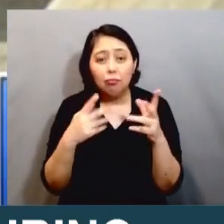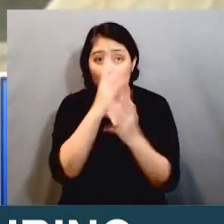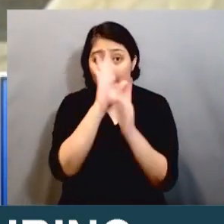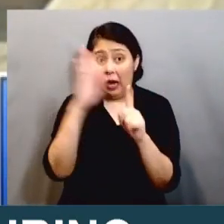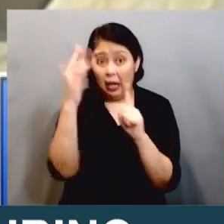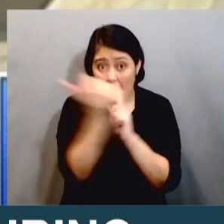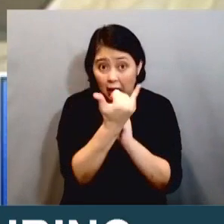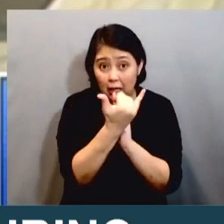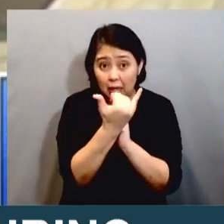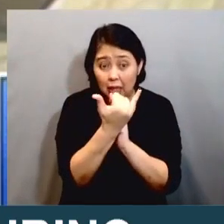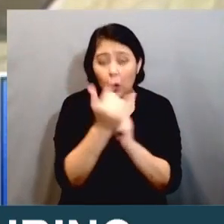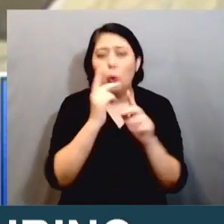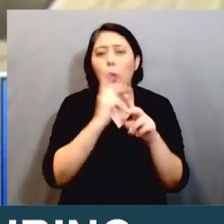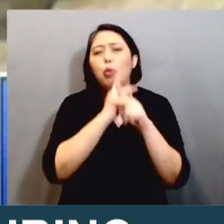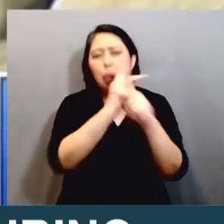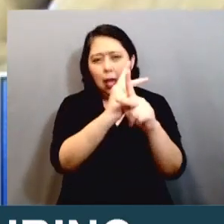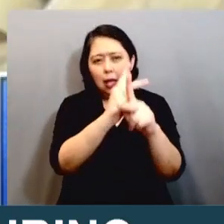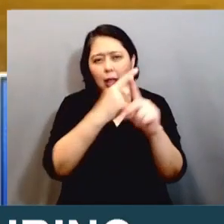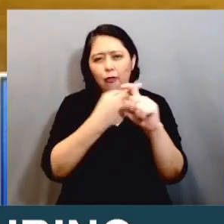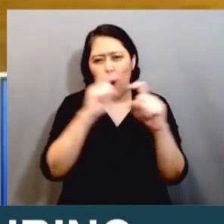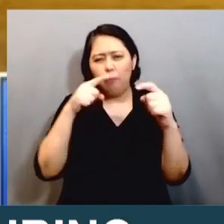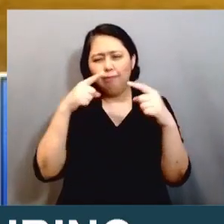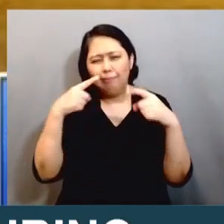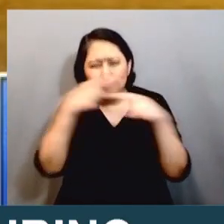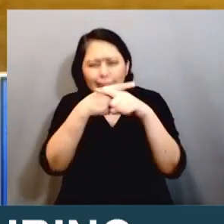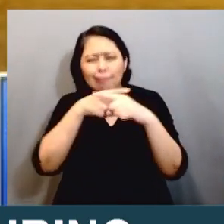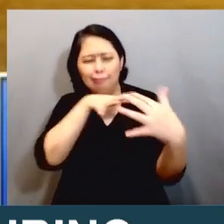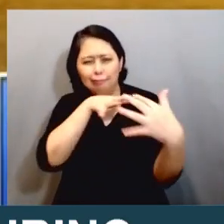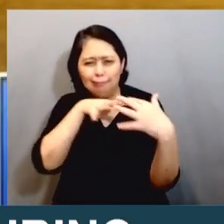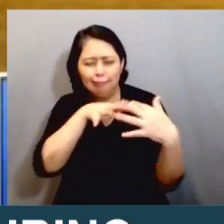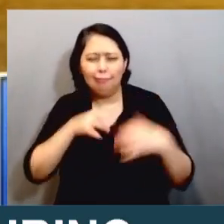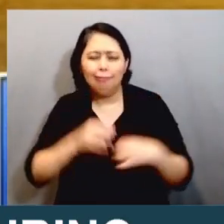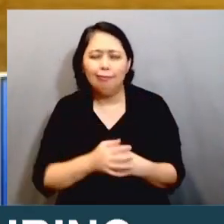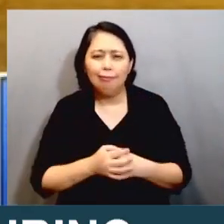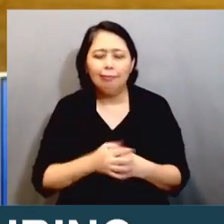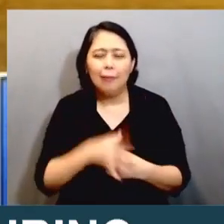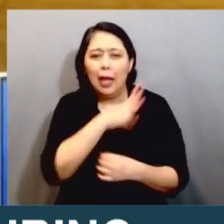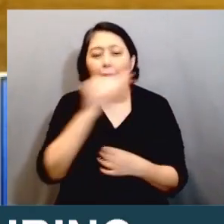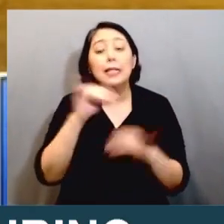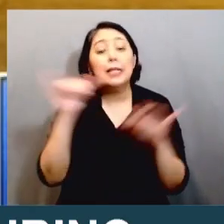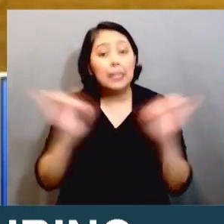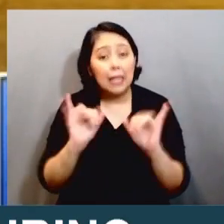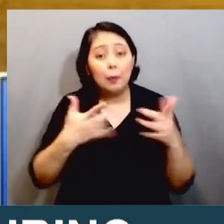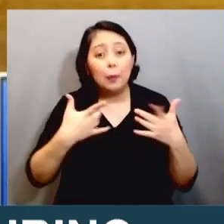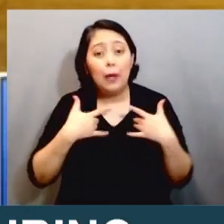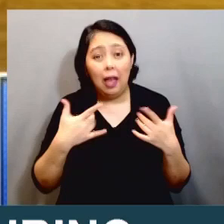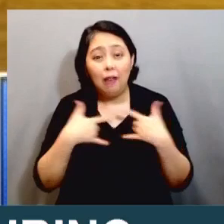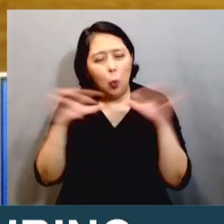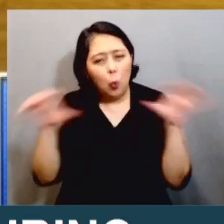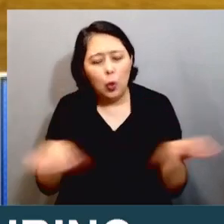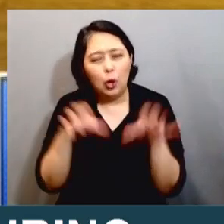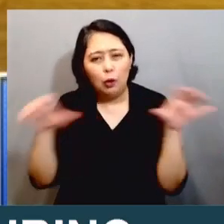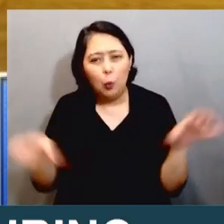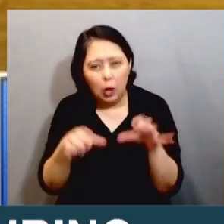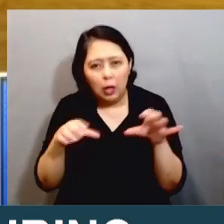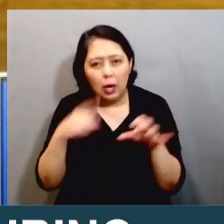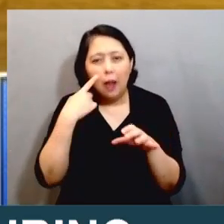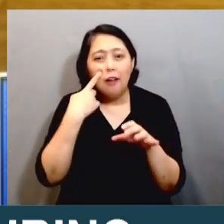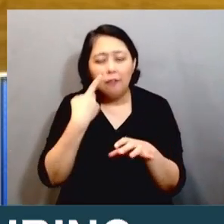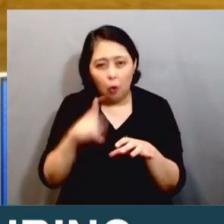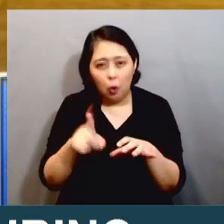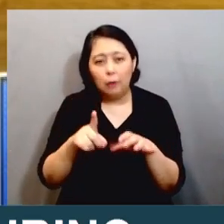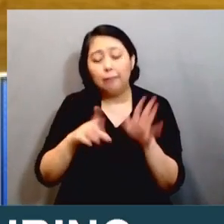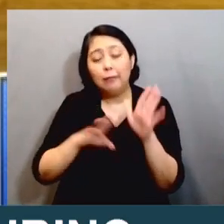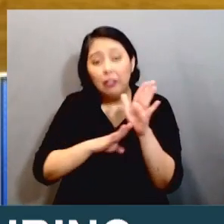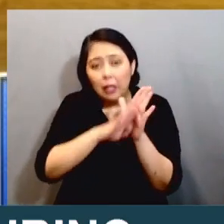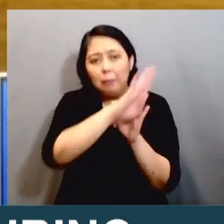worked towards the sustainable rehabilitation and development of communities where the communists used